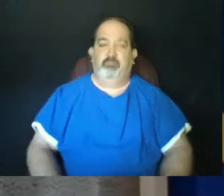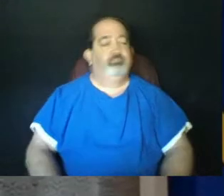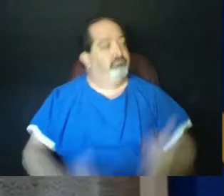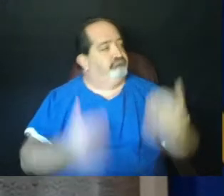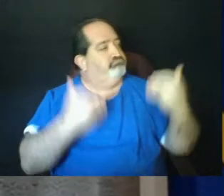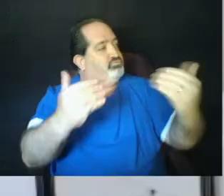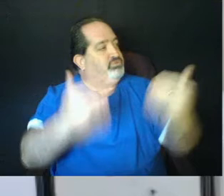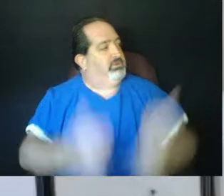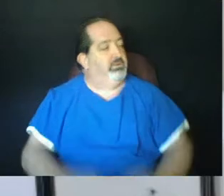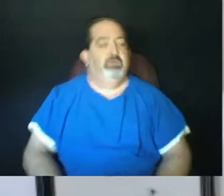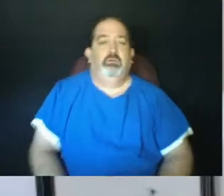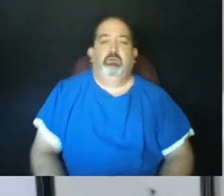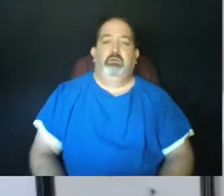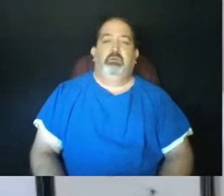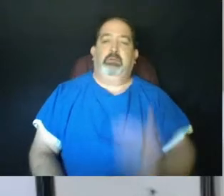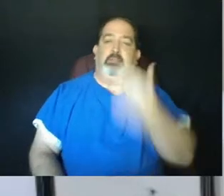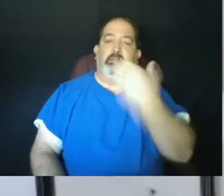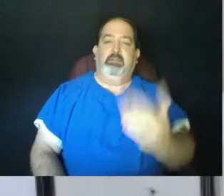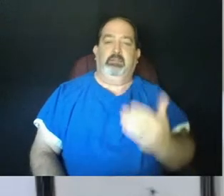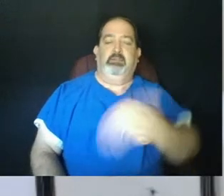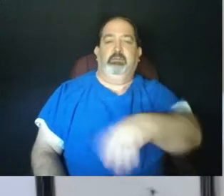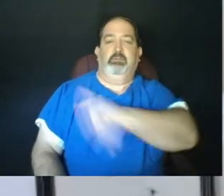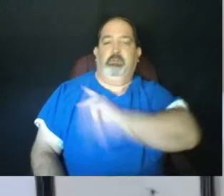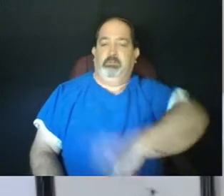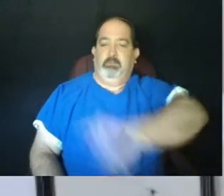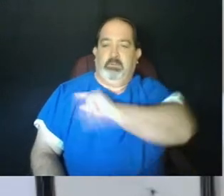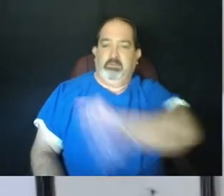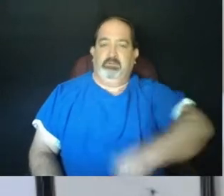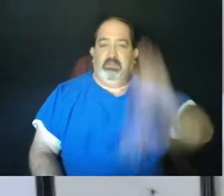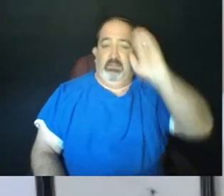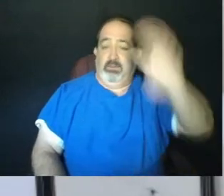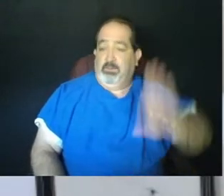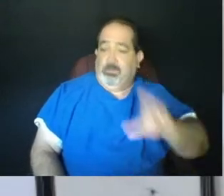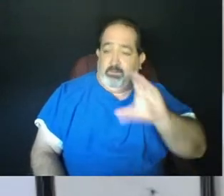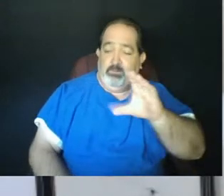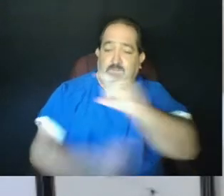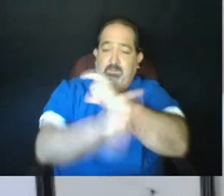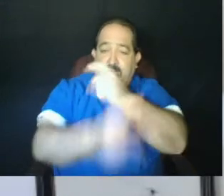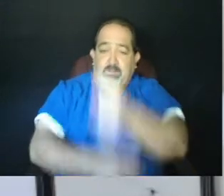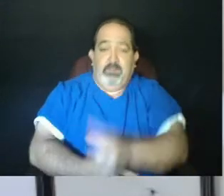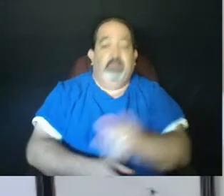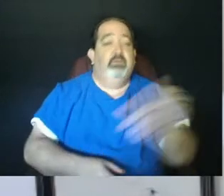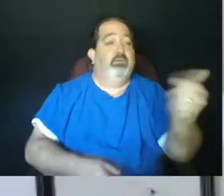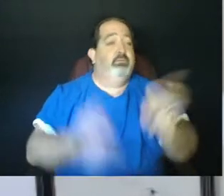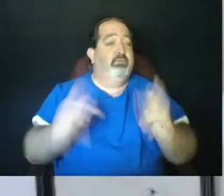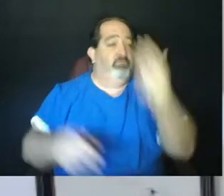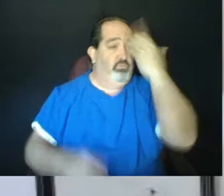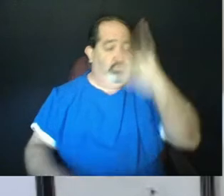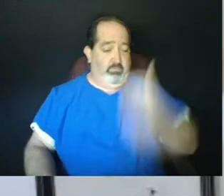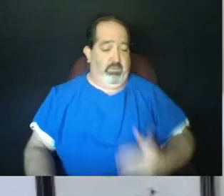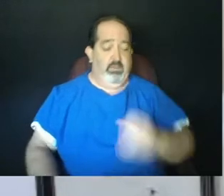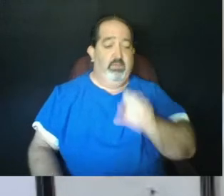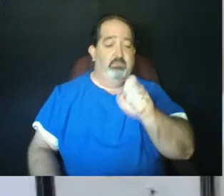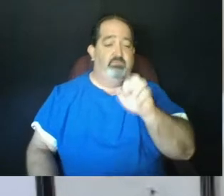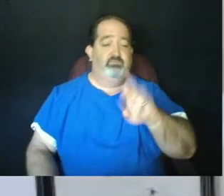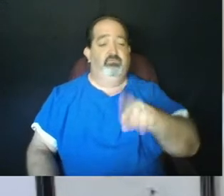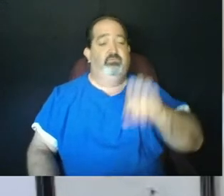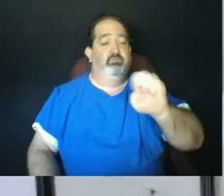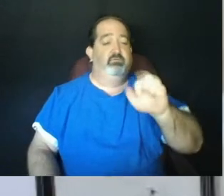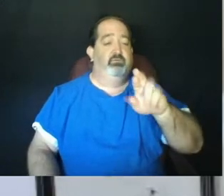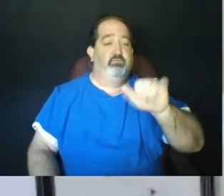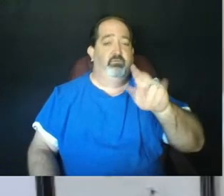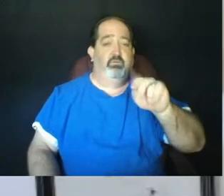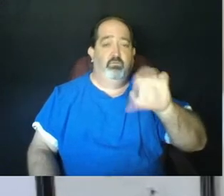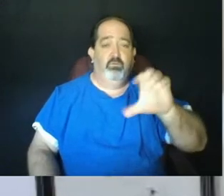proceed. Thank you, Your Majesties. Hello, Caid. For anyone who doesn't know me, I'm Sir Ronric of Devon. I'm your